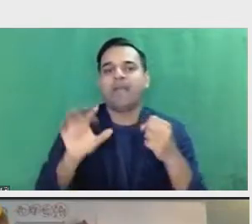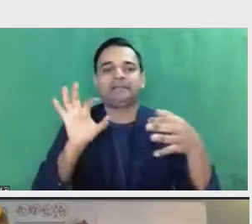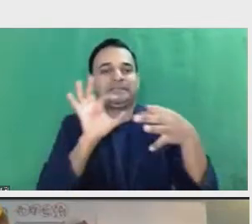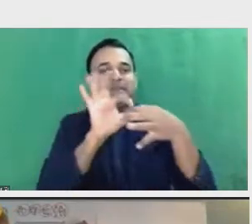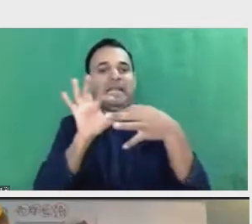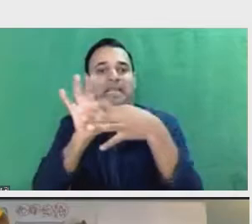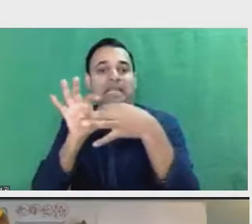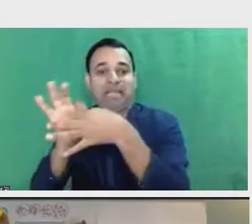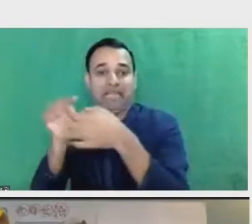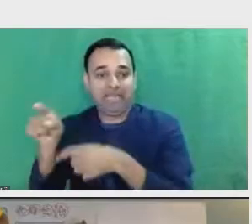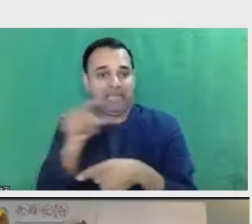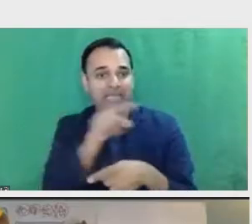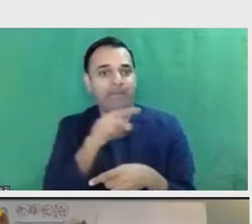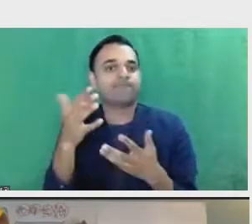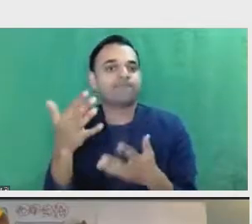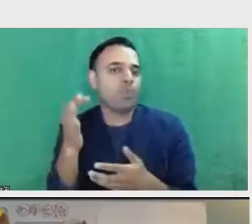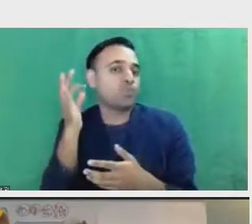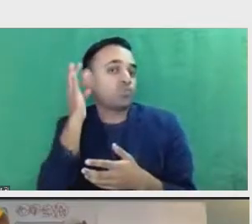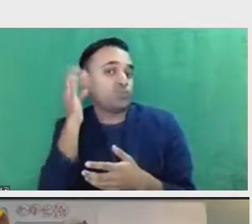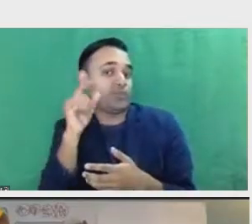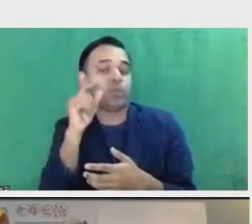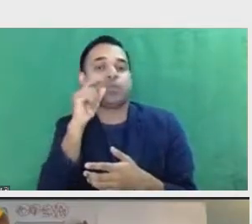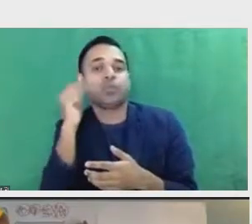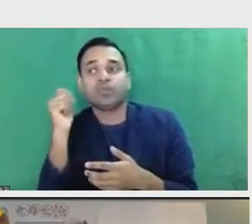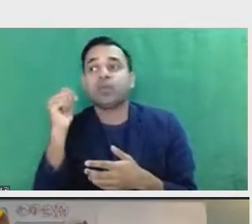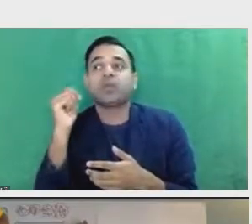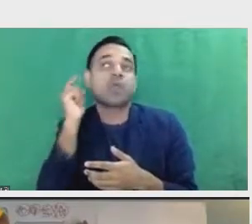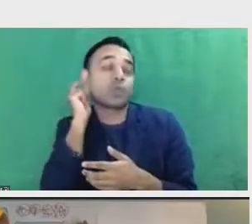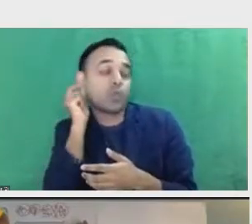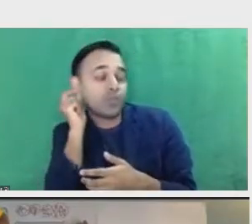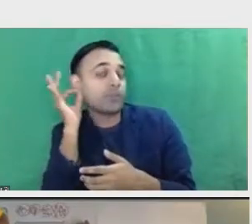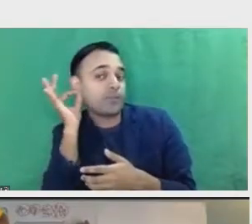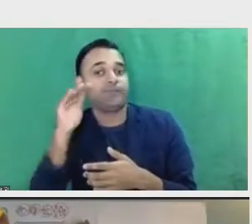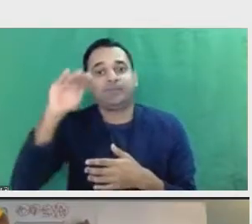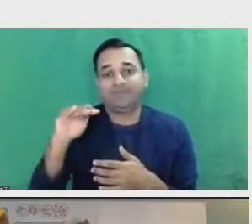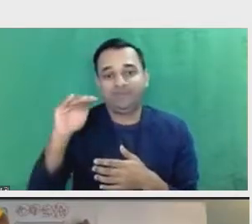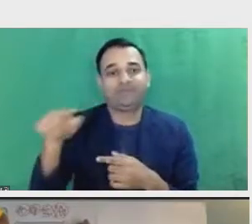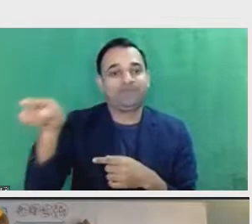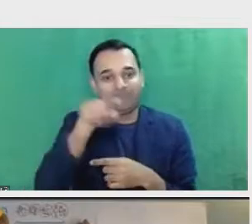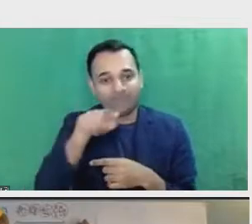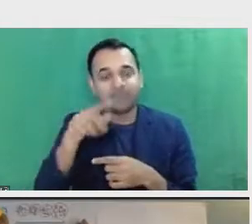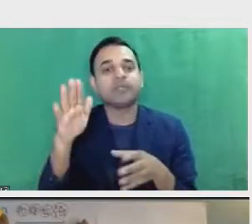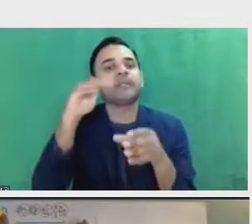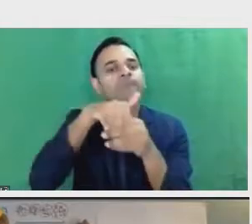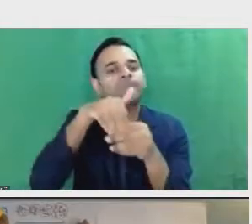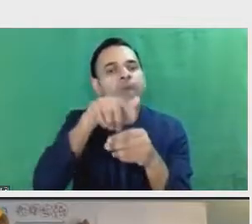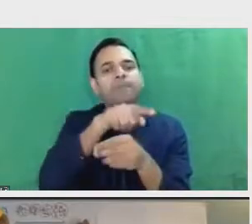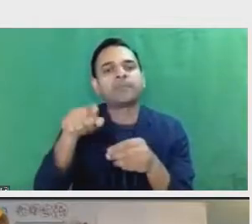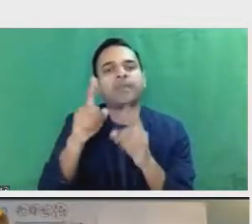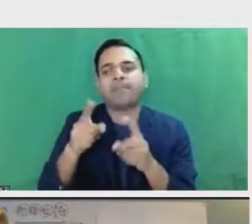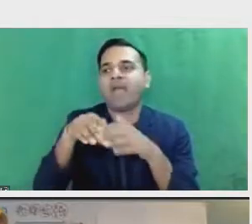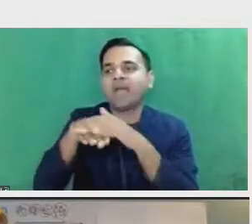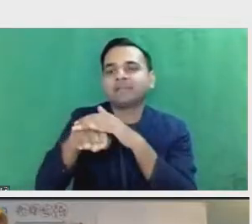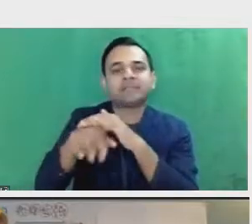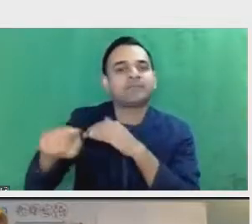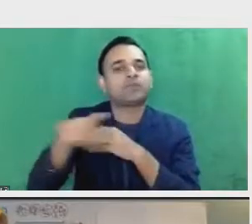and resources, and the full and effective engagement at all levels of policy and decision-making related to biodiversity.